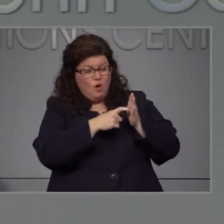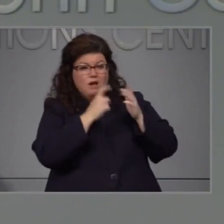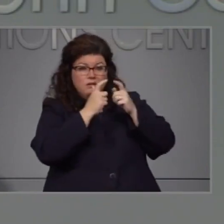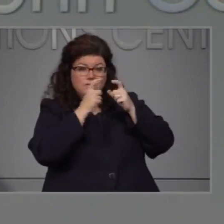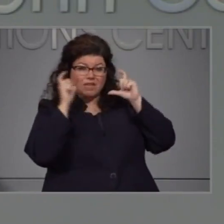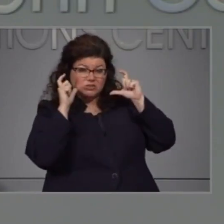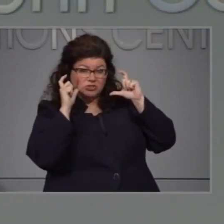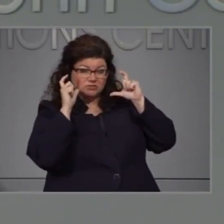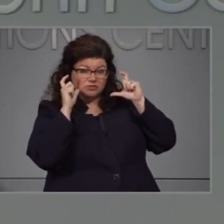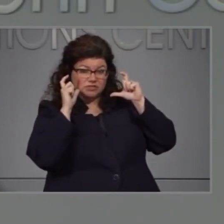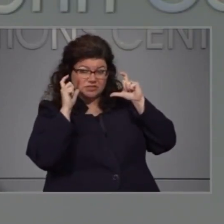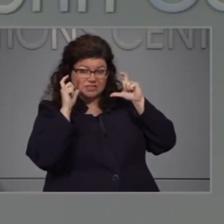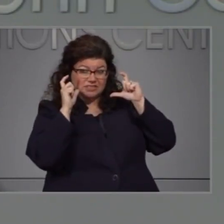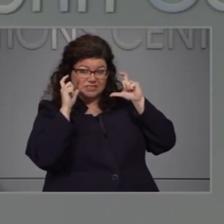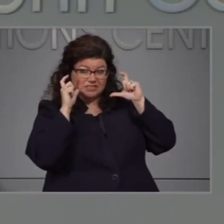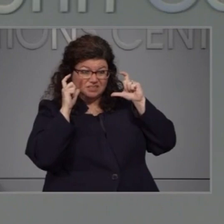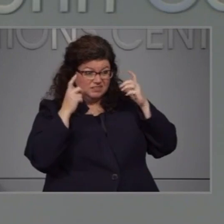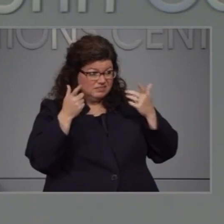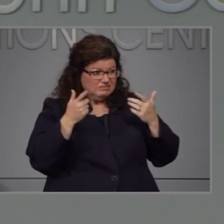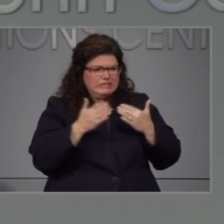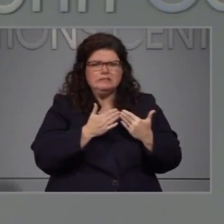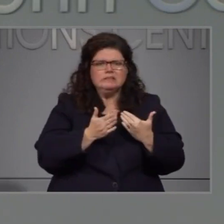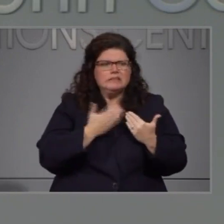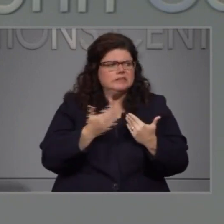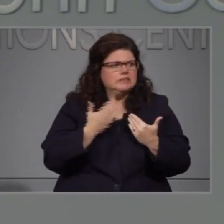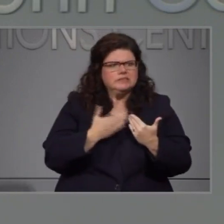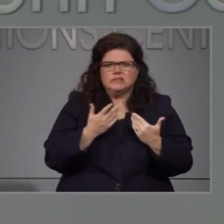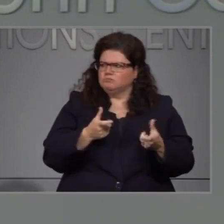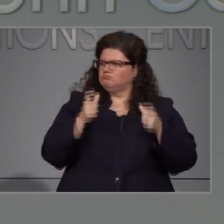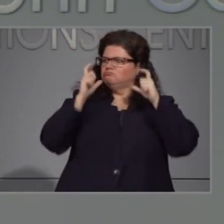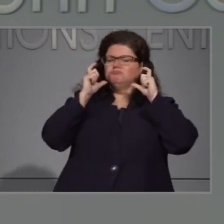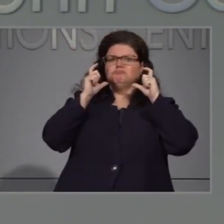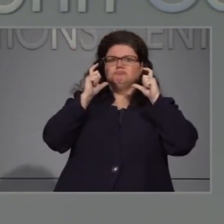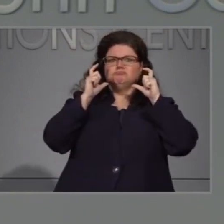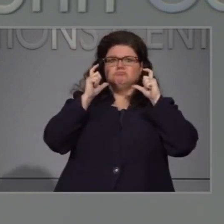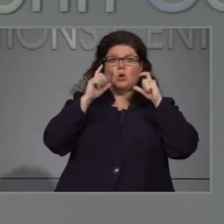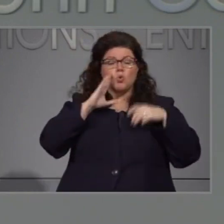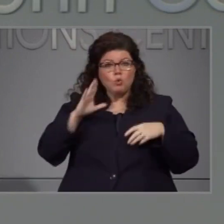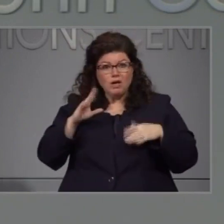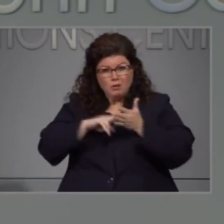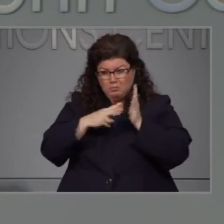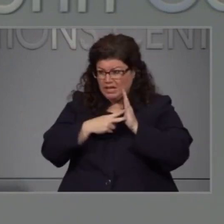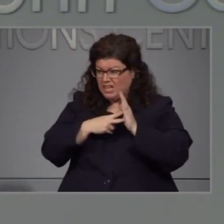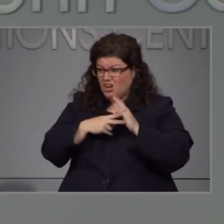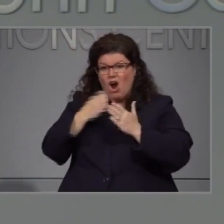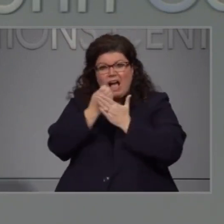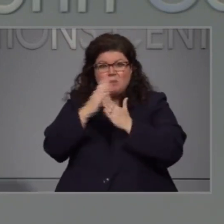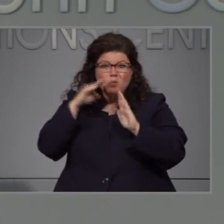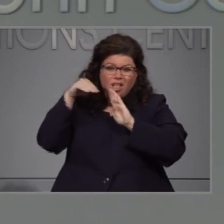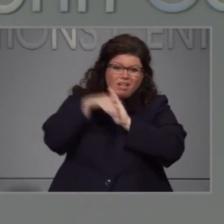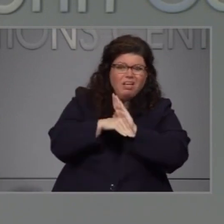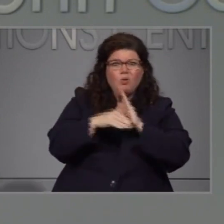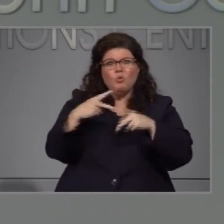coverings not only cause zero harm to our economy, they in fact help our economy by making it safer to